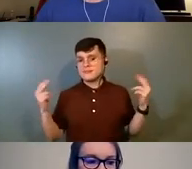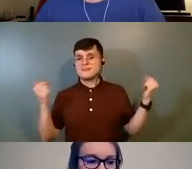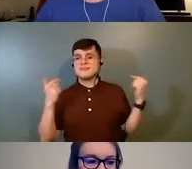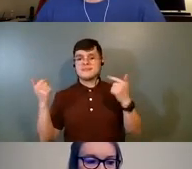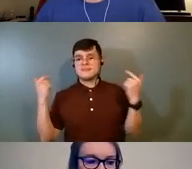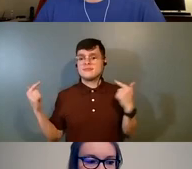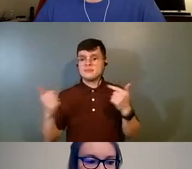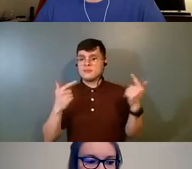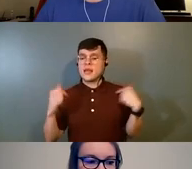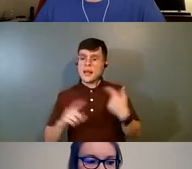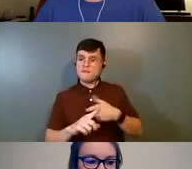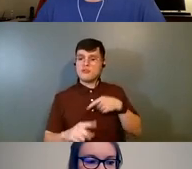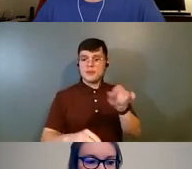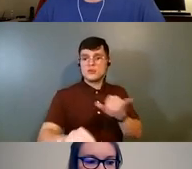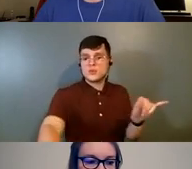Yeah, I'm from there too. Yeah.